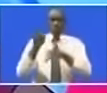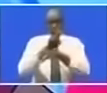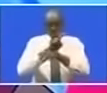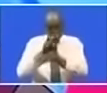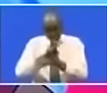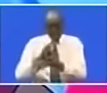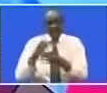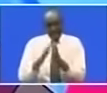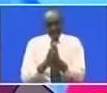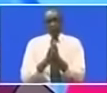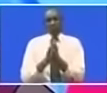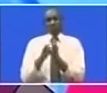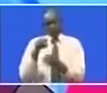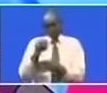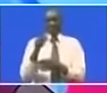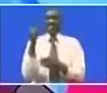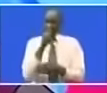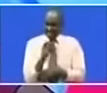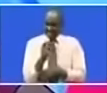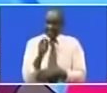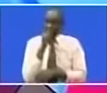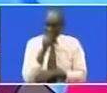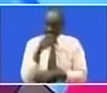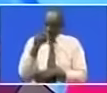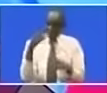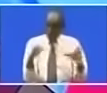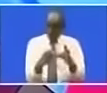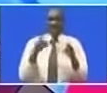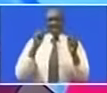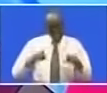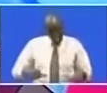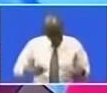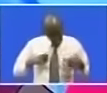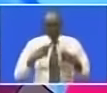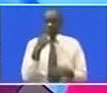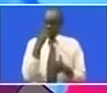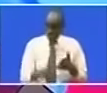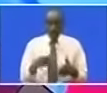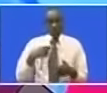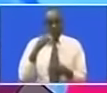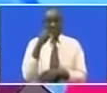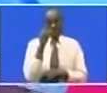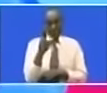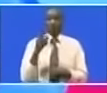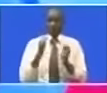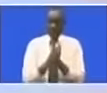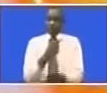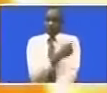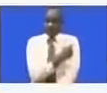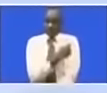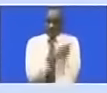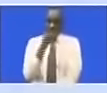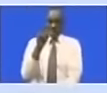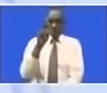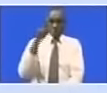Monitoring and Observation in Tanzania. And like we promised, live on Skype from Dar es Salaam, we have Dr. Lupa